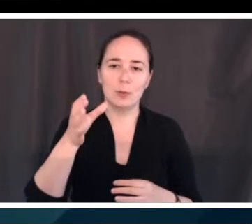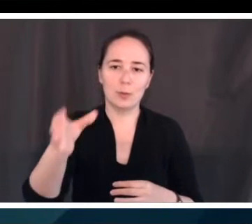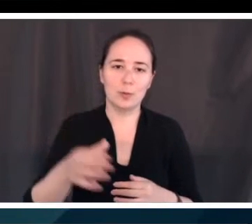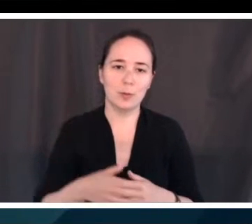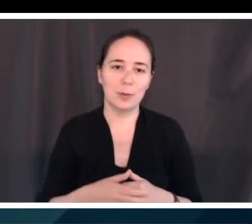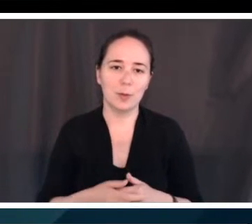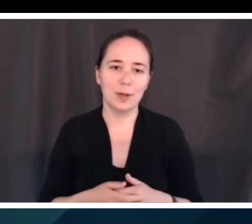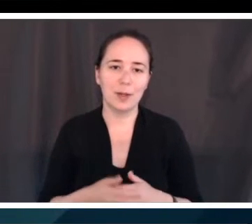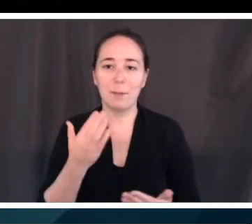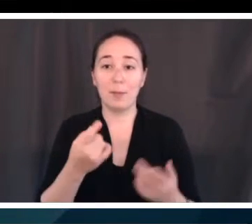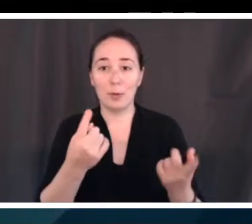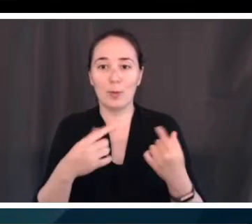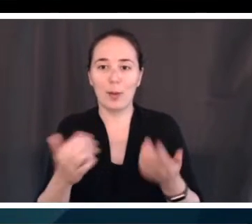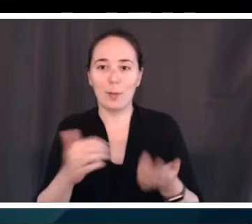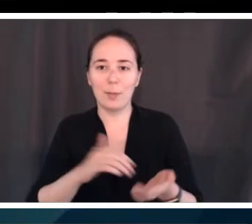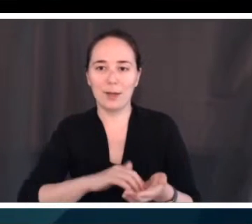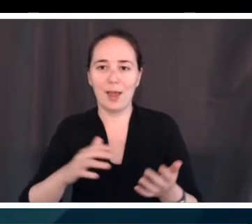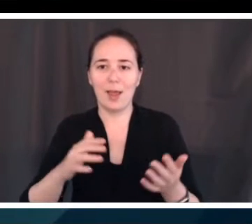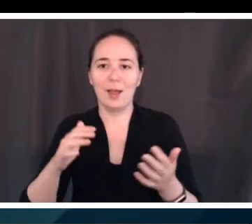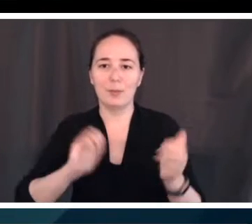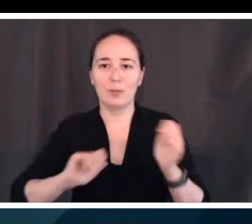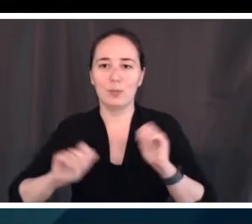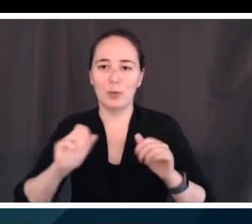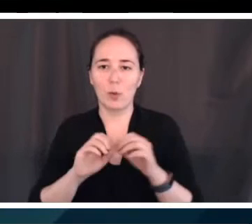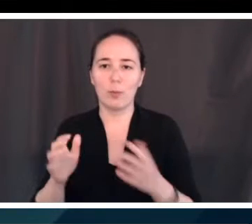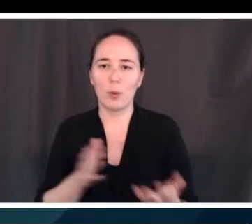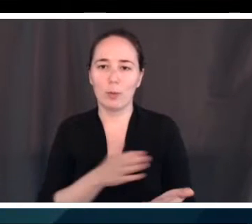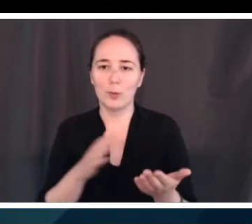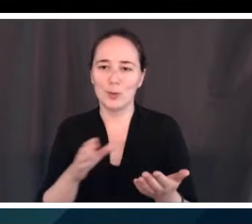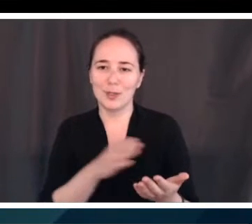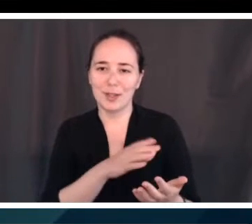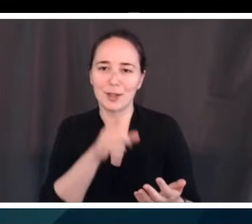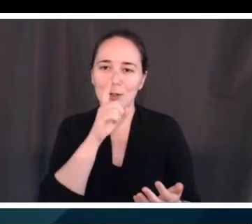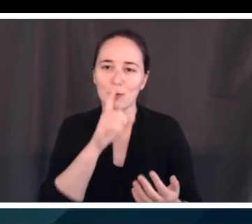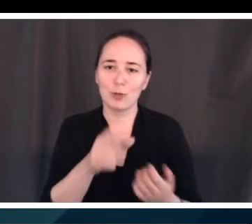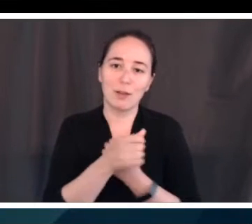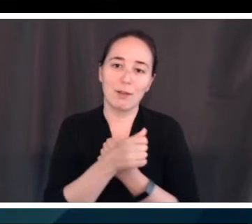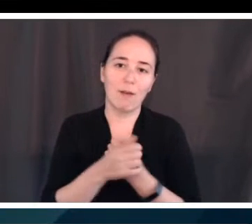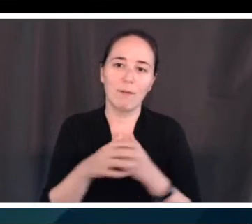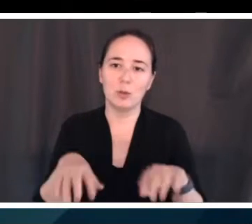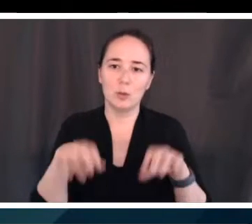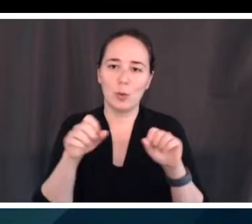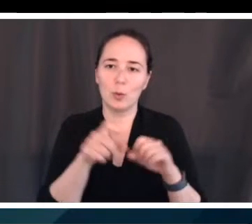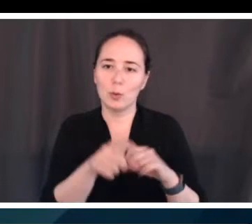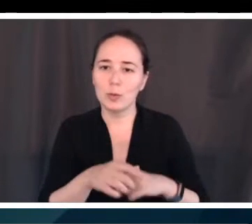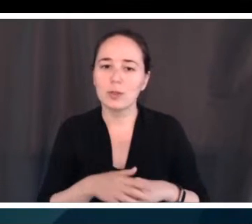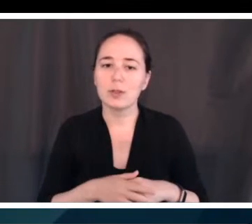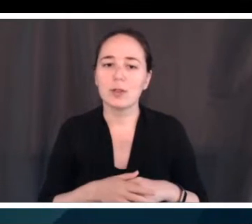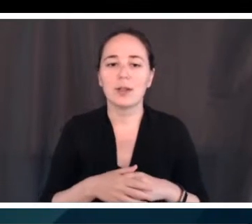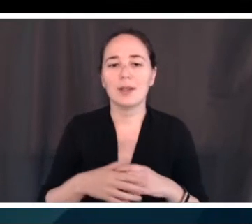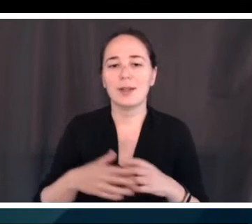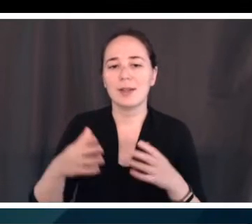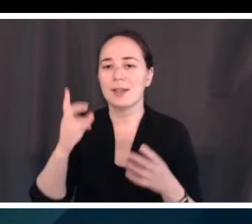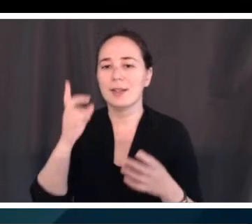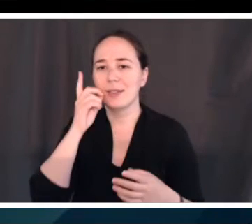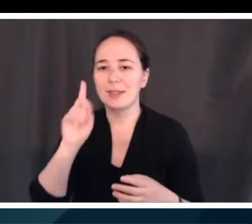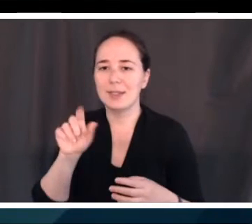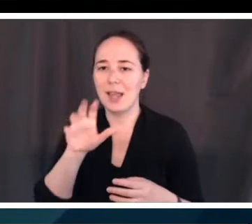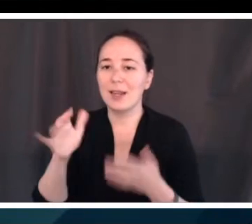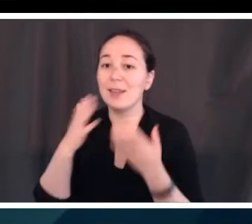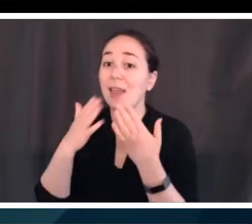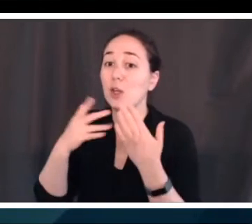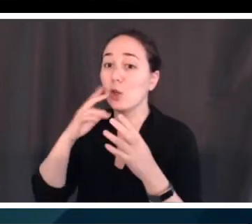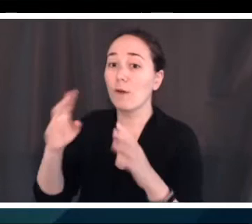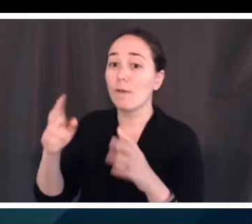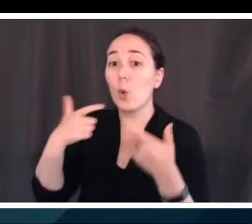able to come back on and play some more music for us at some point. We'd certainly love to have you. I would certainly love that. Thank you all so much for watching, and thank you very